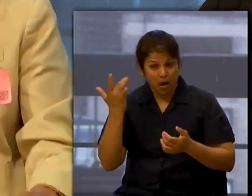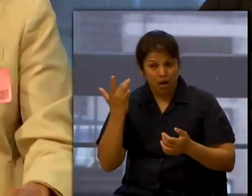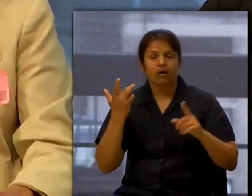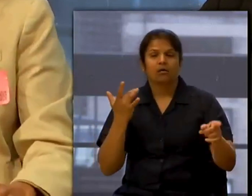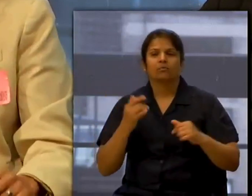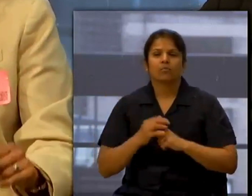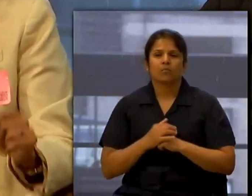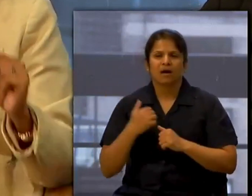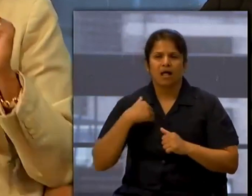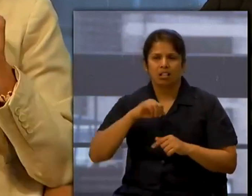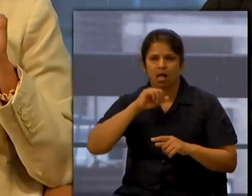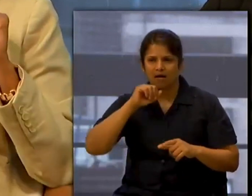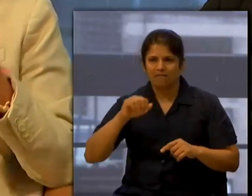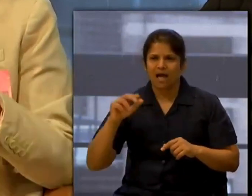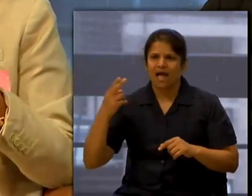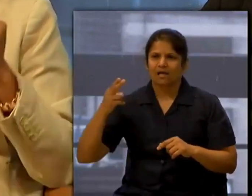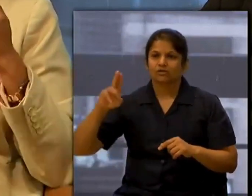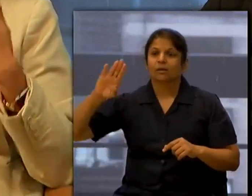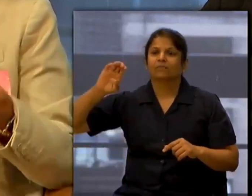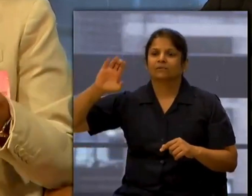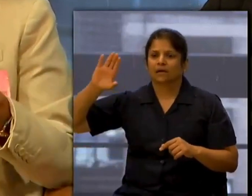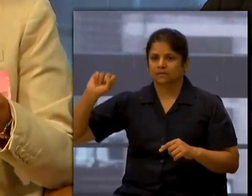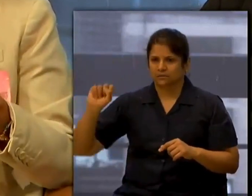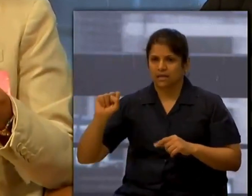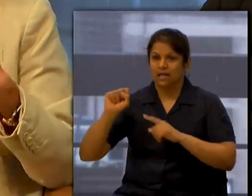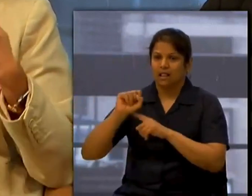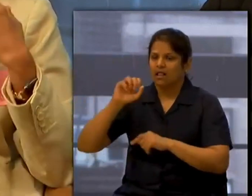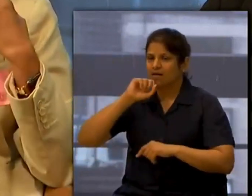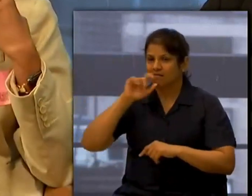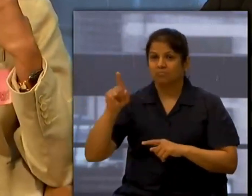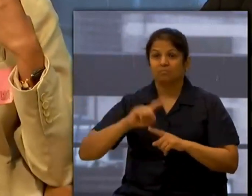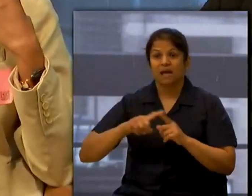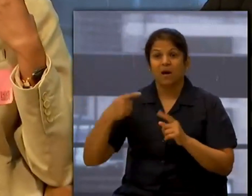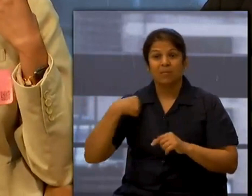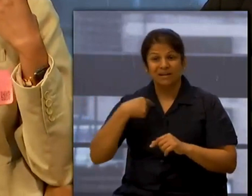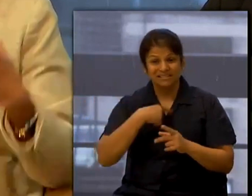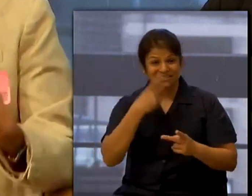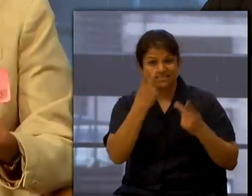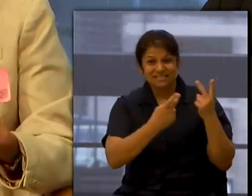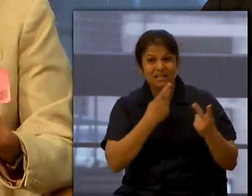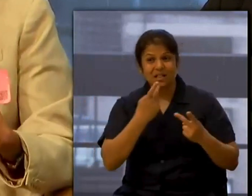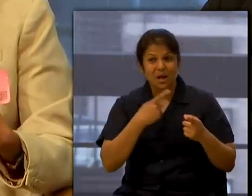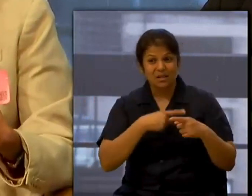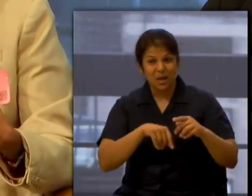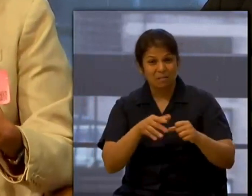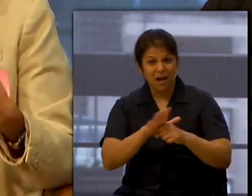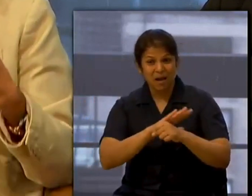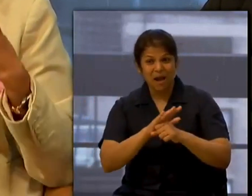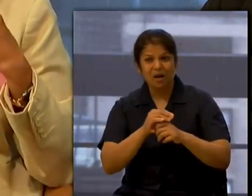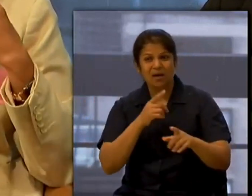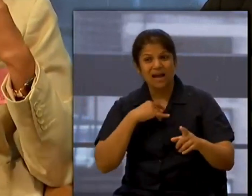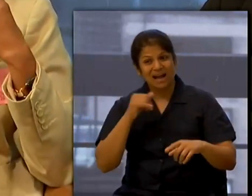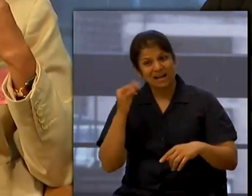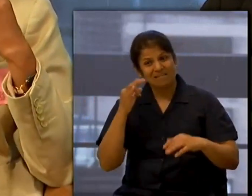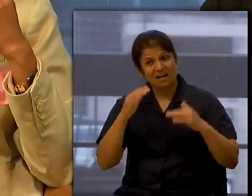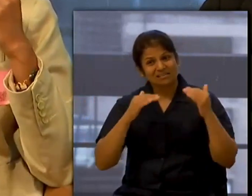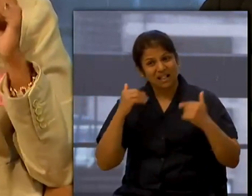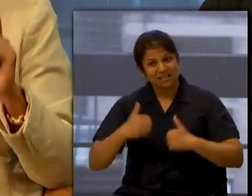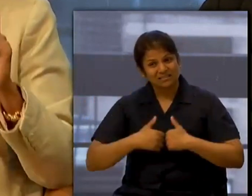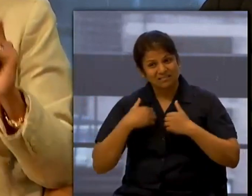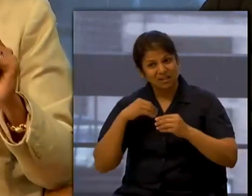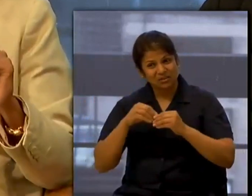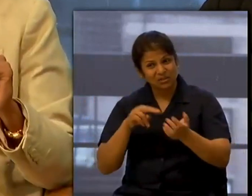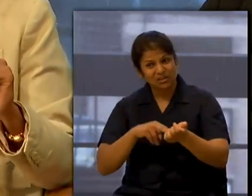want HCBS, but nursing homes, as we've seen during the pandemic, have just been like death houses for older adults. And there's a